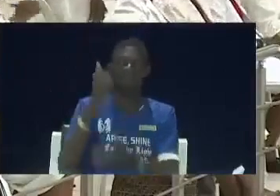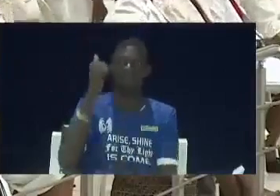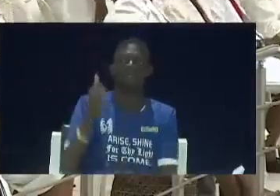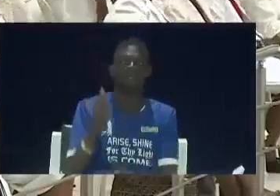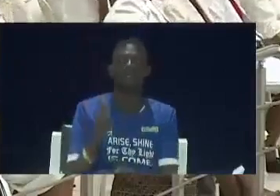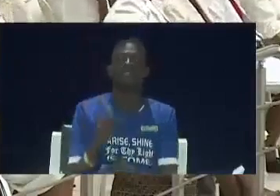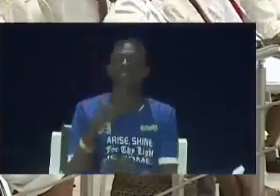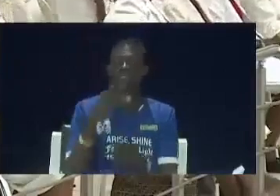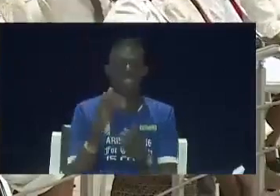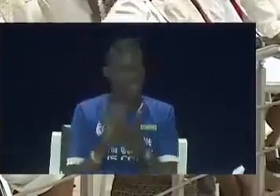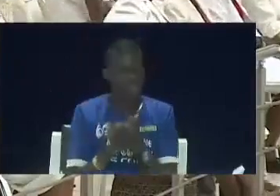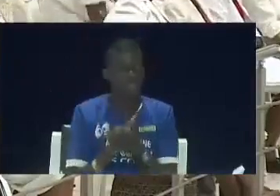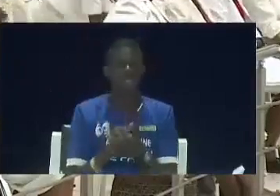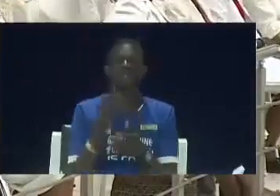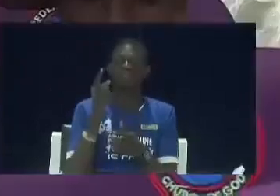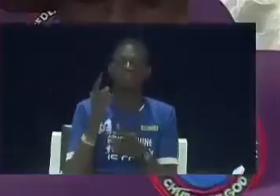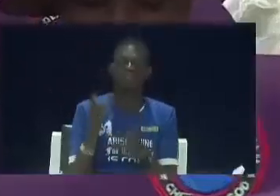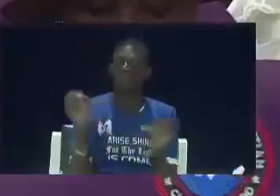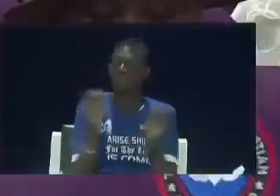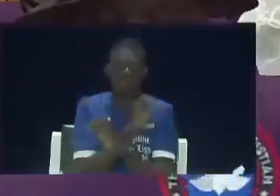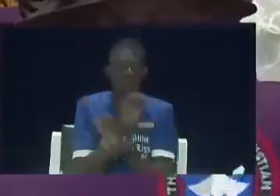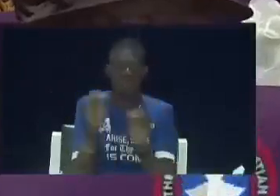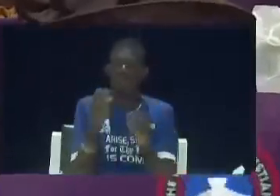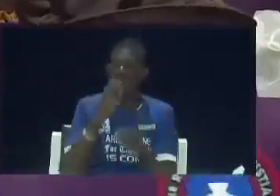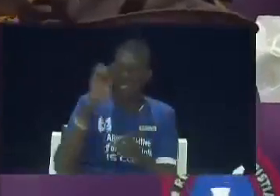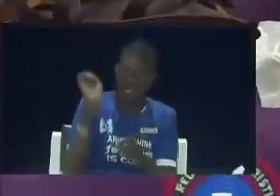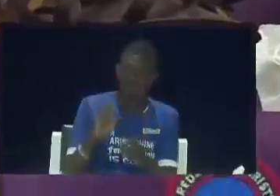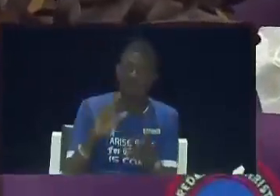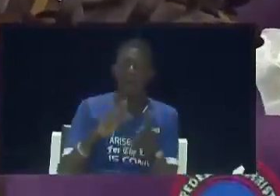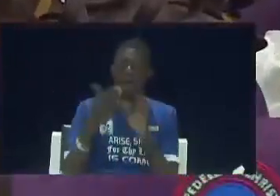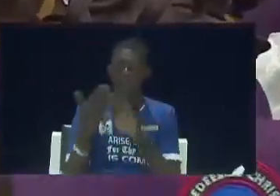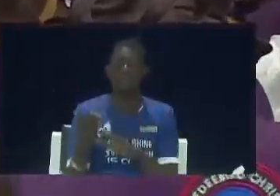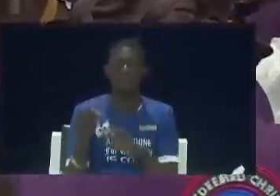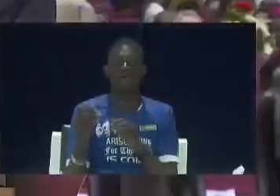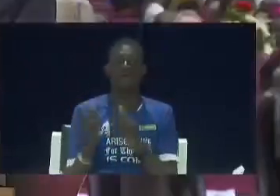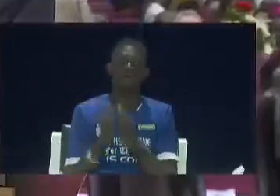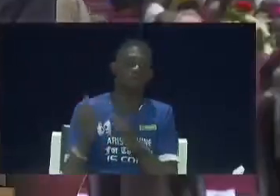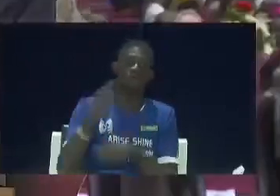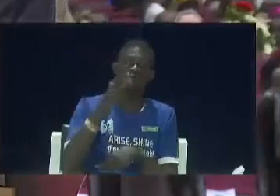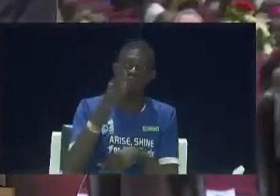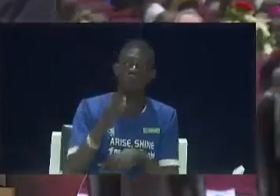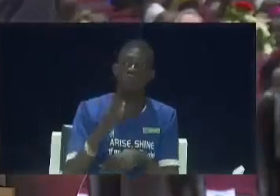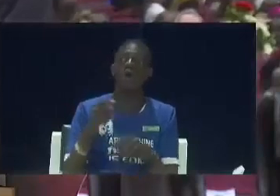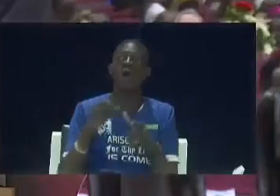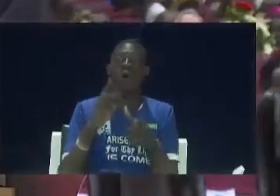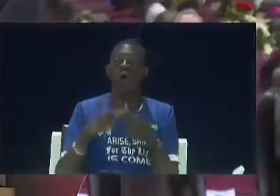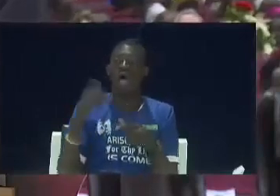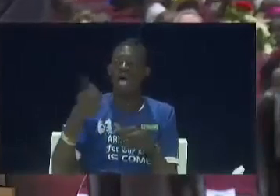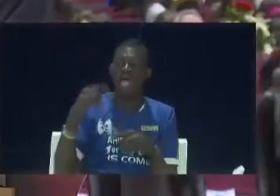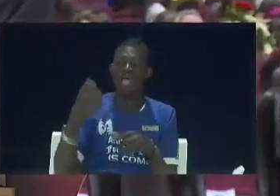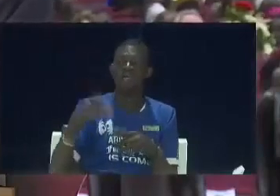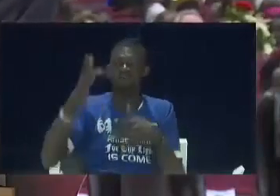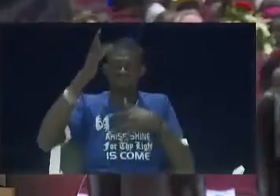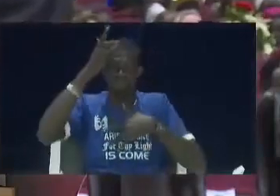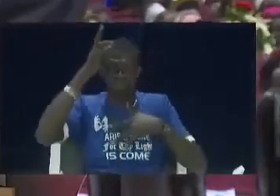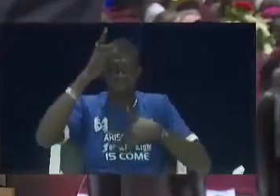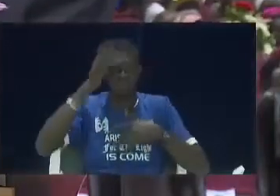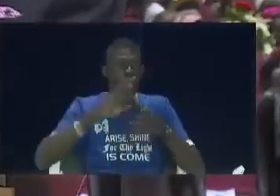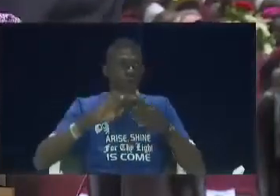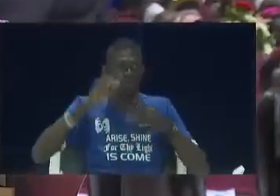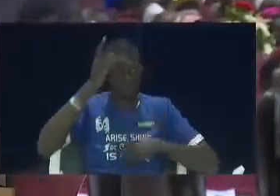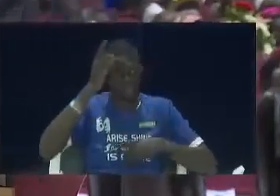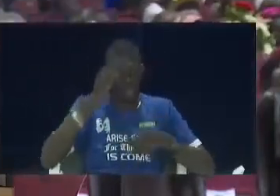It says, there shall be no evil before thee, neither shall any plague come